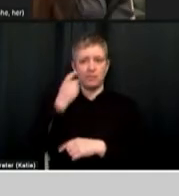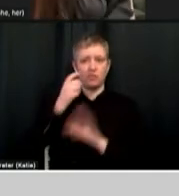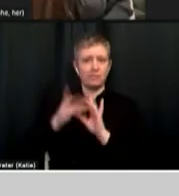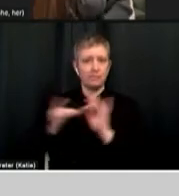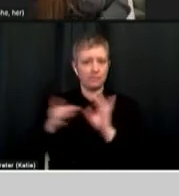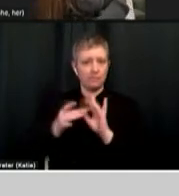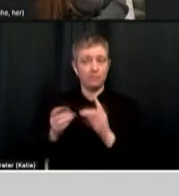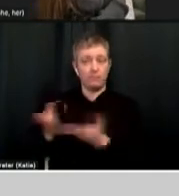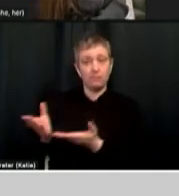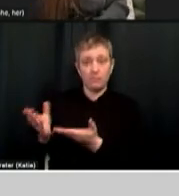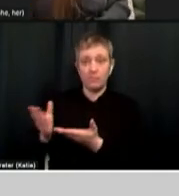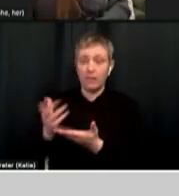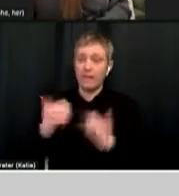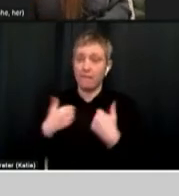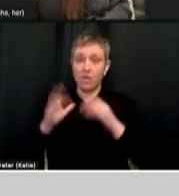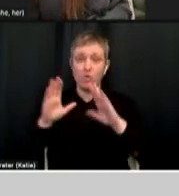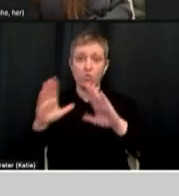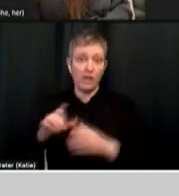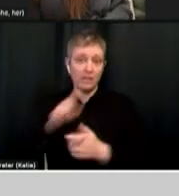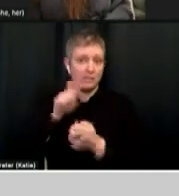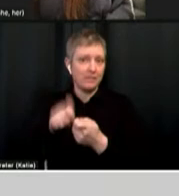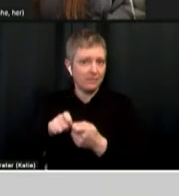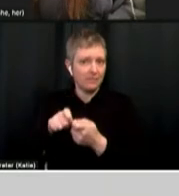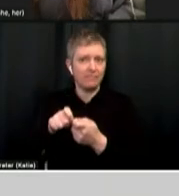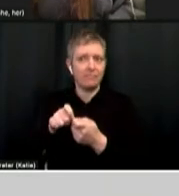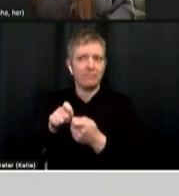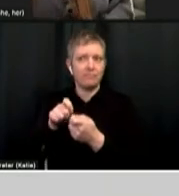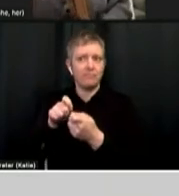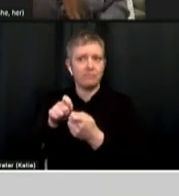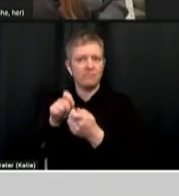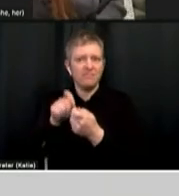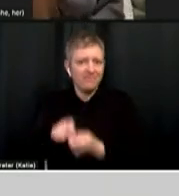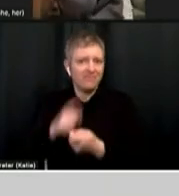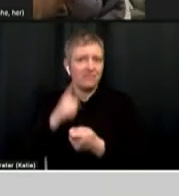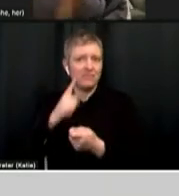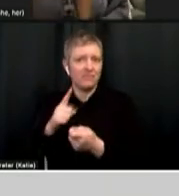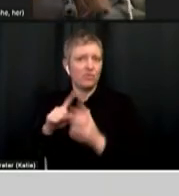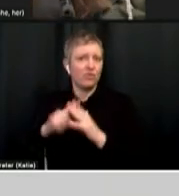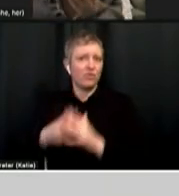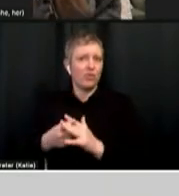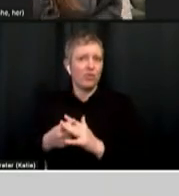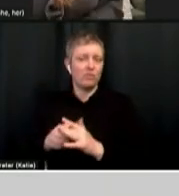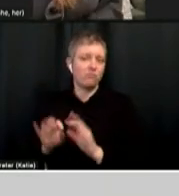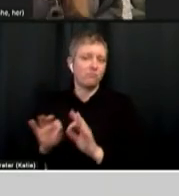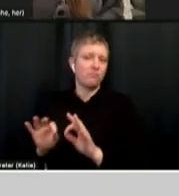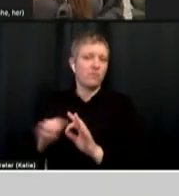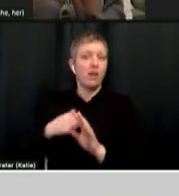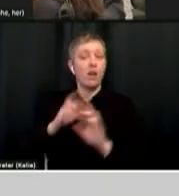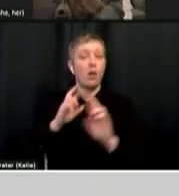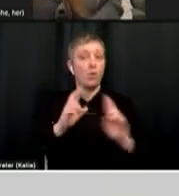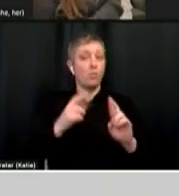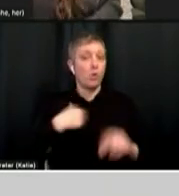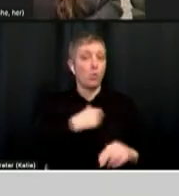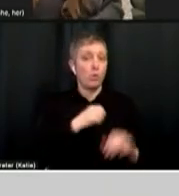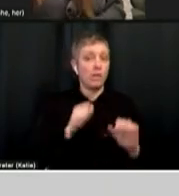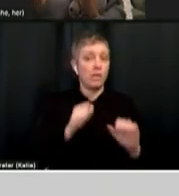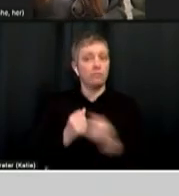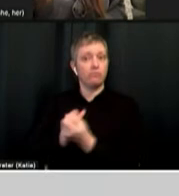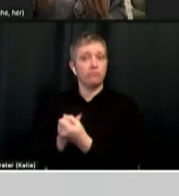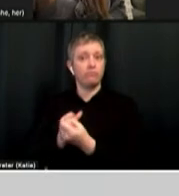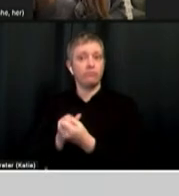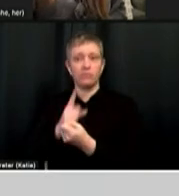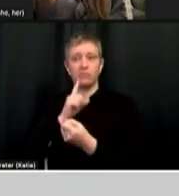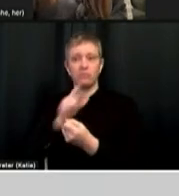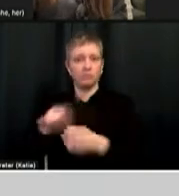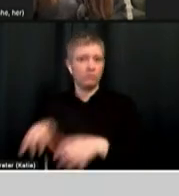great specific details, and it's a great starting point. But I hope we can, you know, get behind this and really drive this forward.